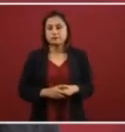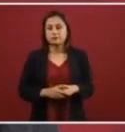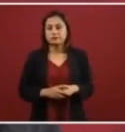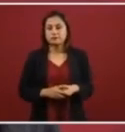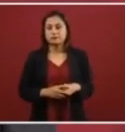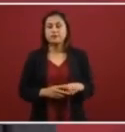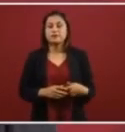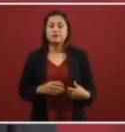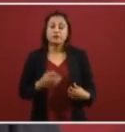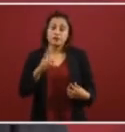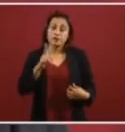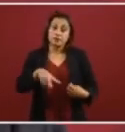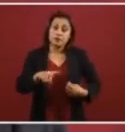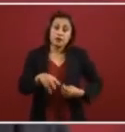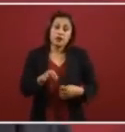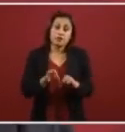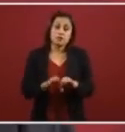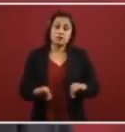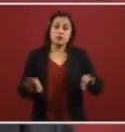Destacar,